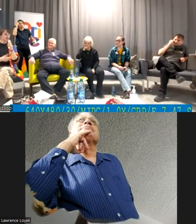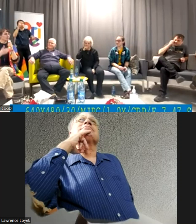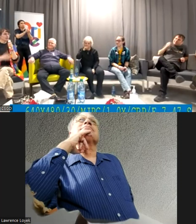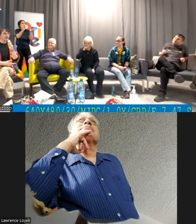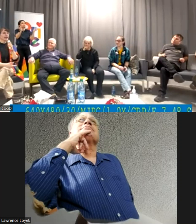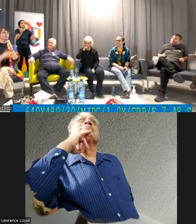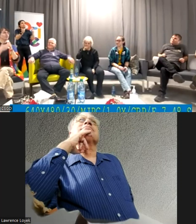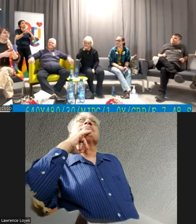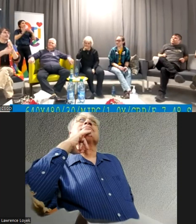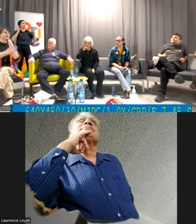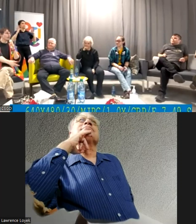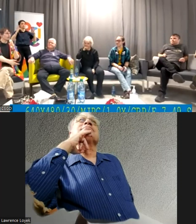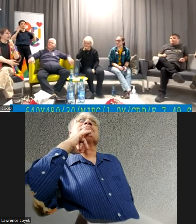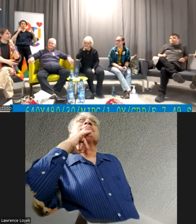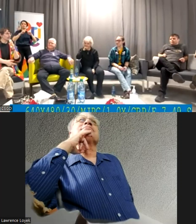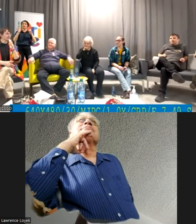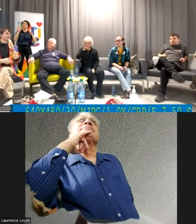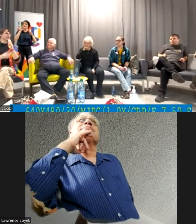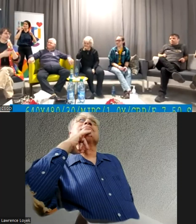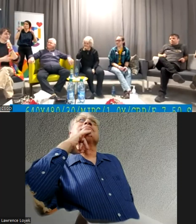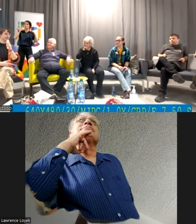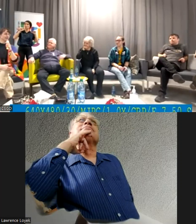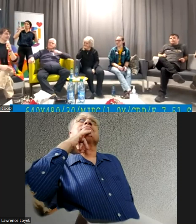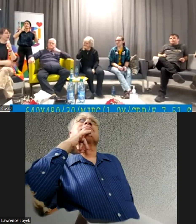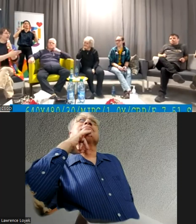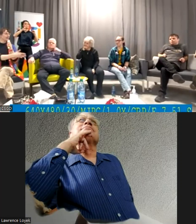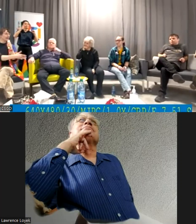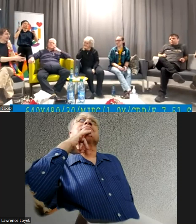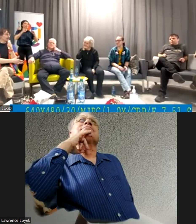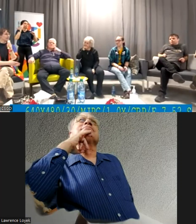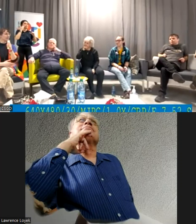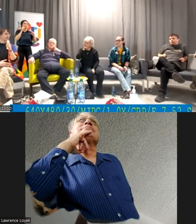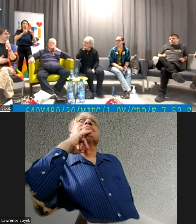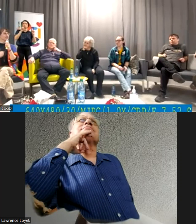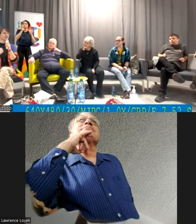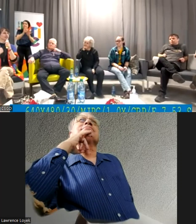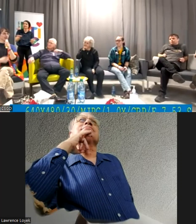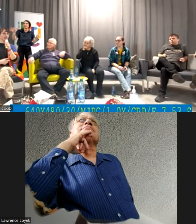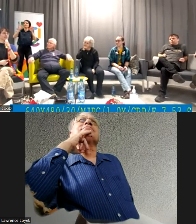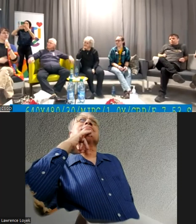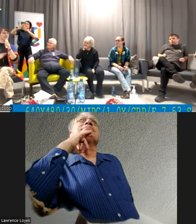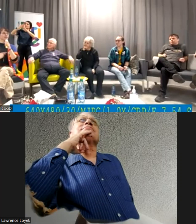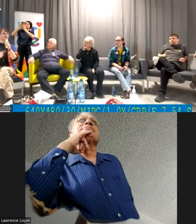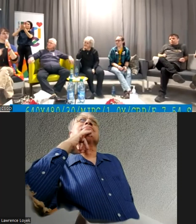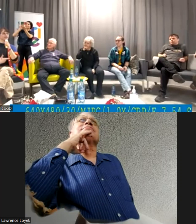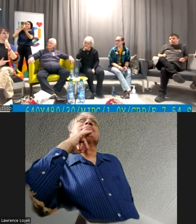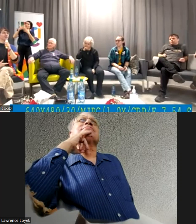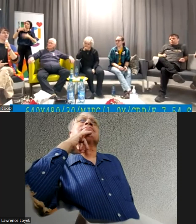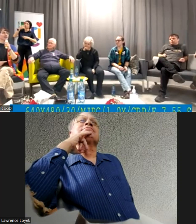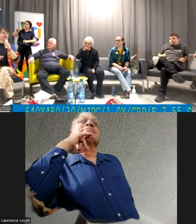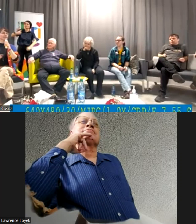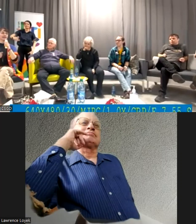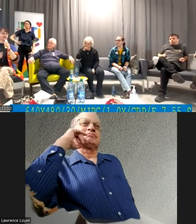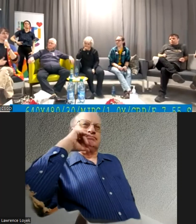if I don't try, I will never know. And I think that's a really big thing of finding your community and trusting your gut about what feels right for